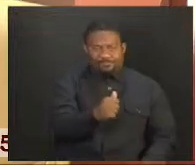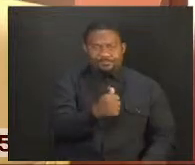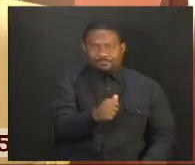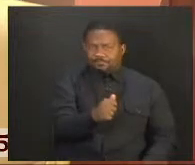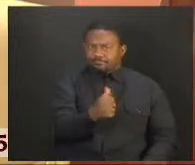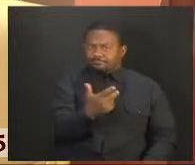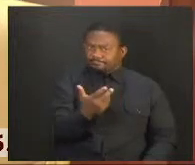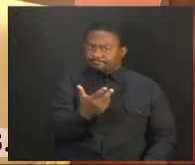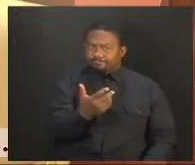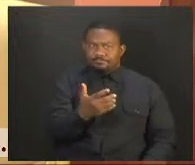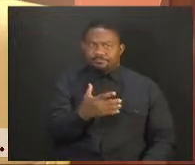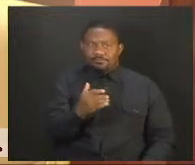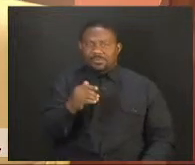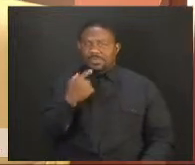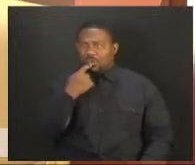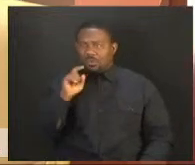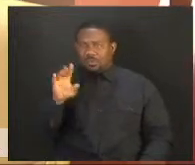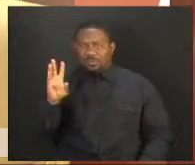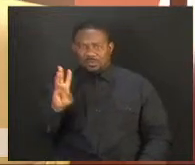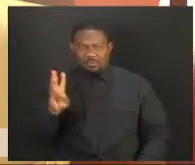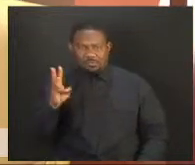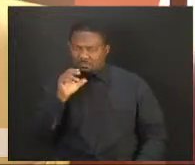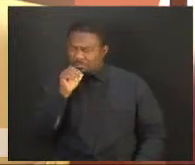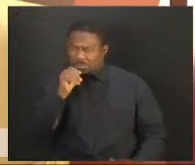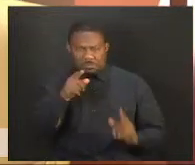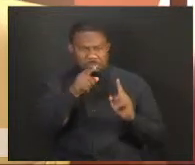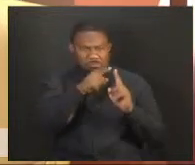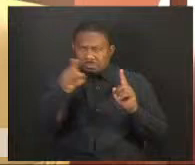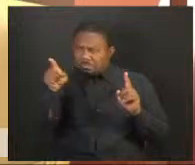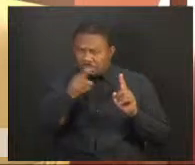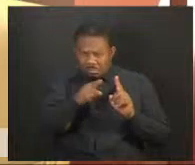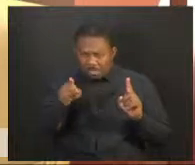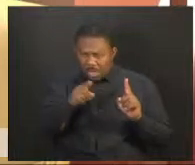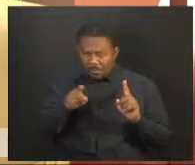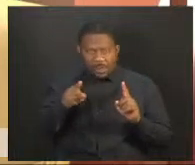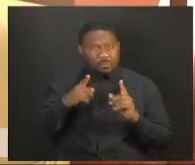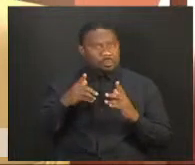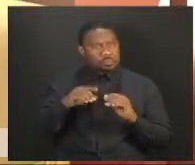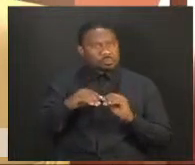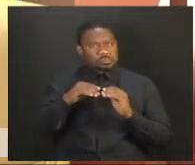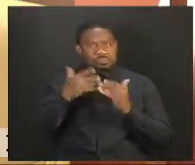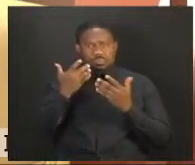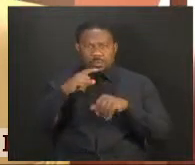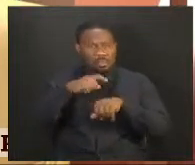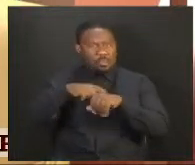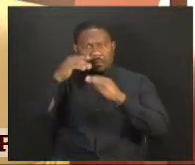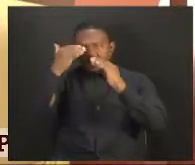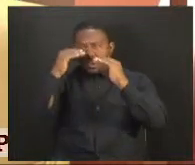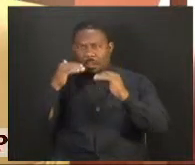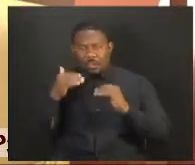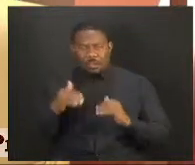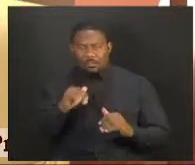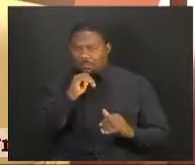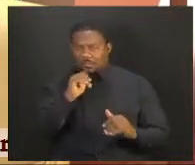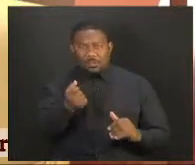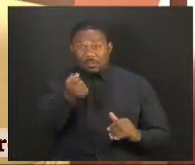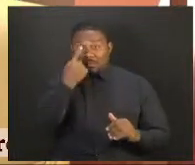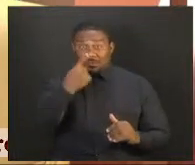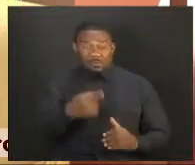that of Order 6, and I have not been able to understand. And as we stand,